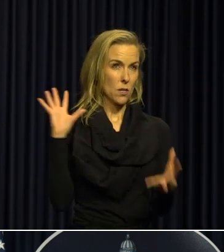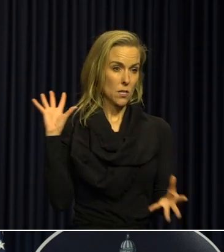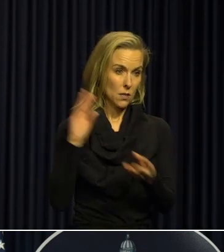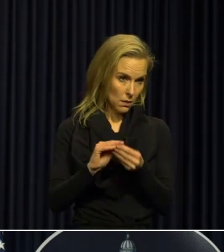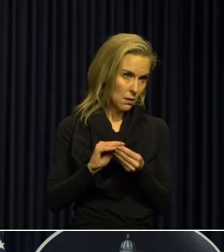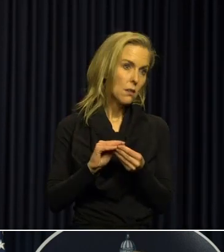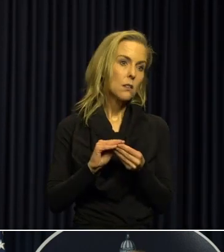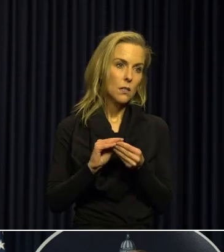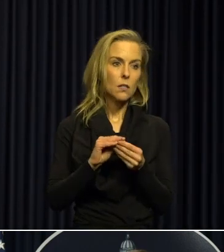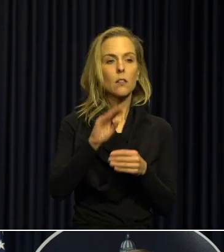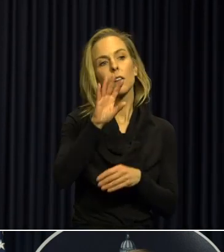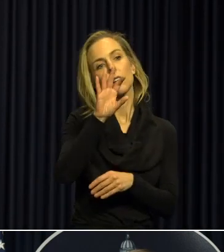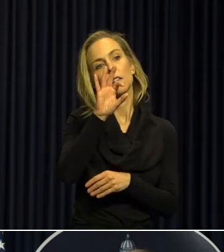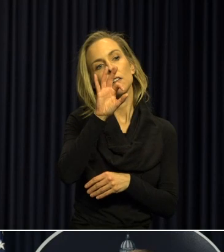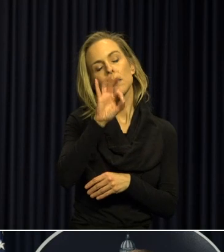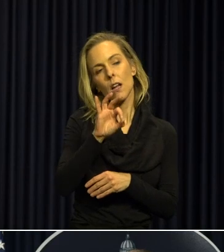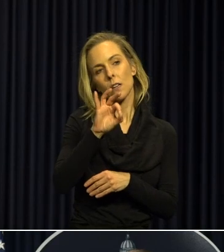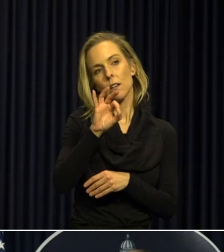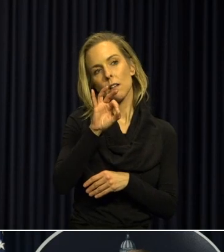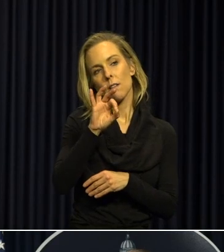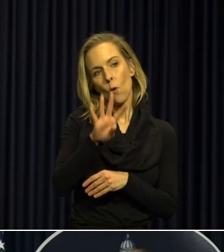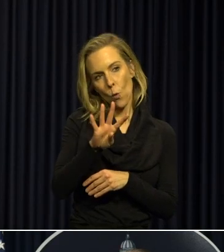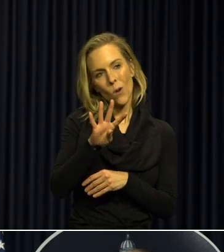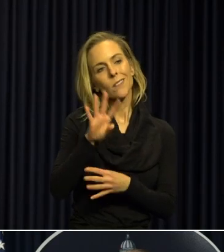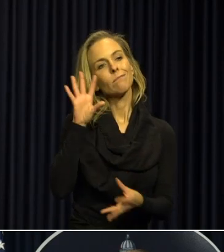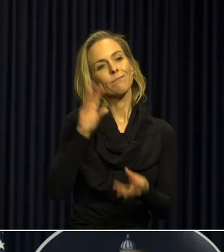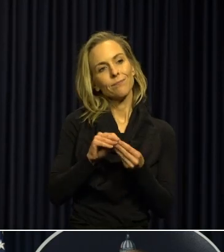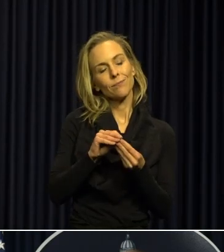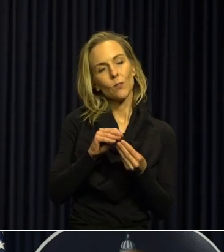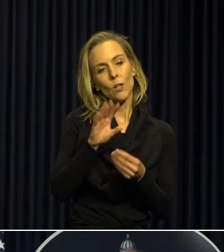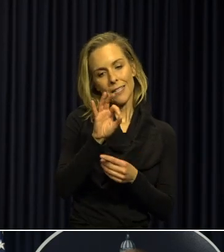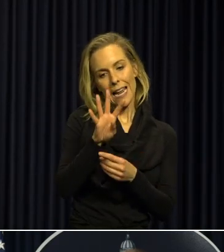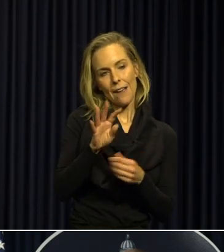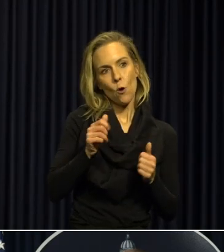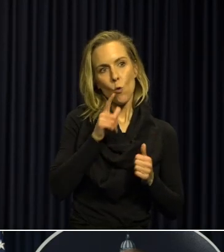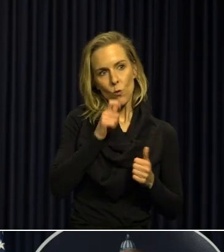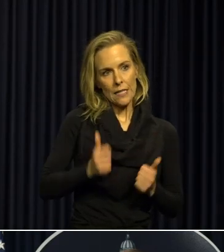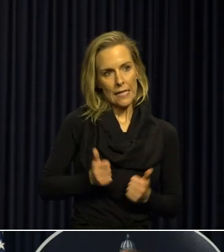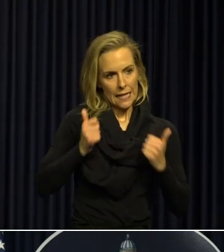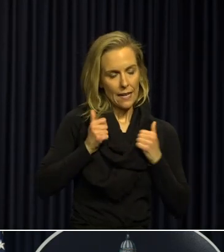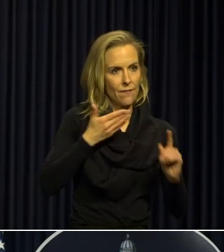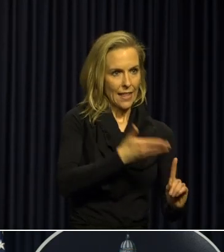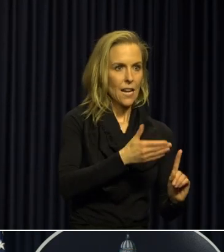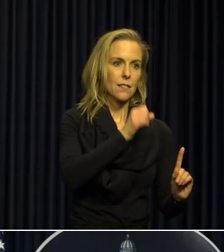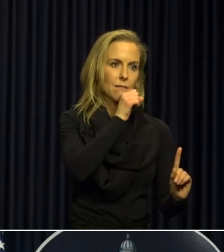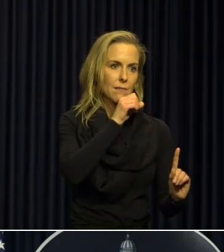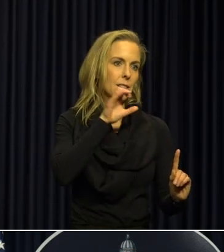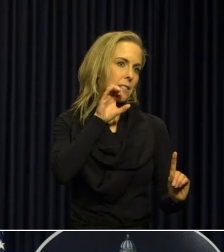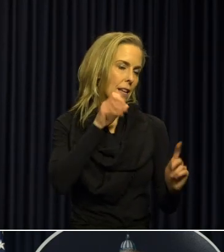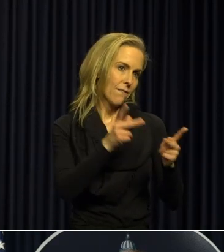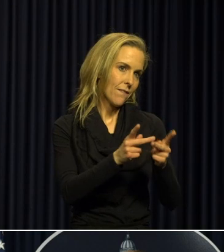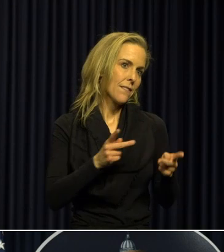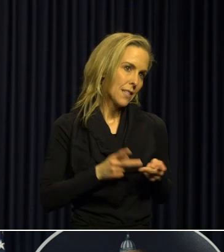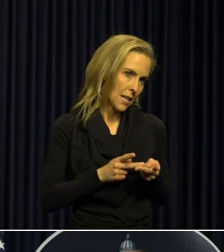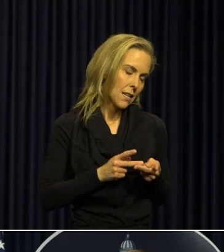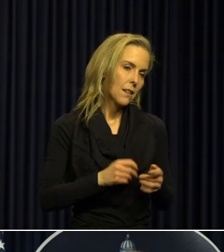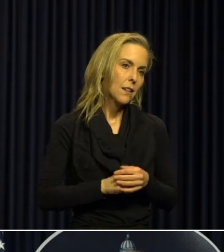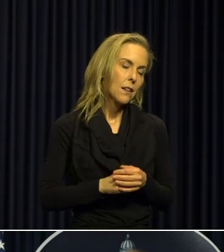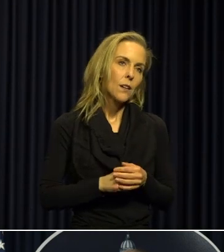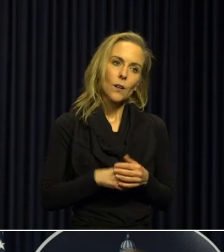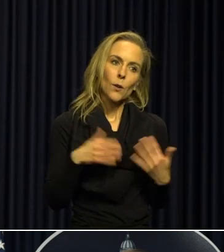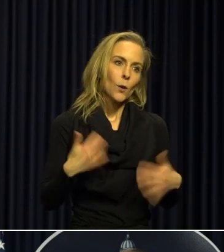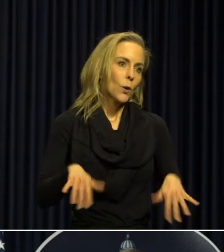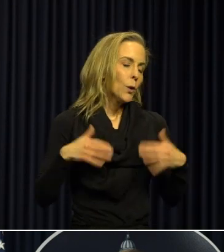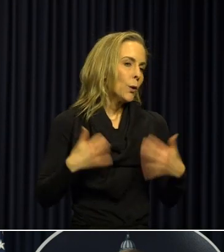lost 94 residents of senior living facilities. Just shows